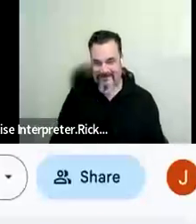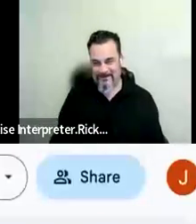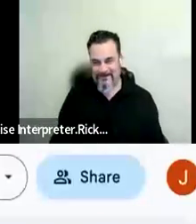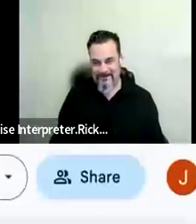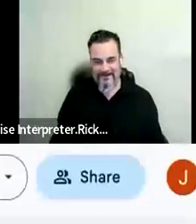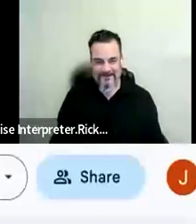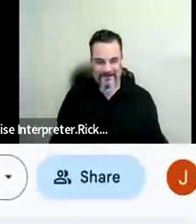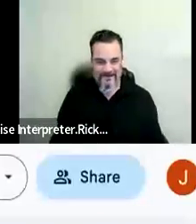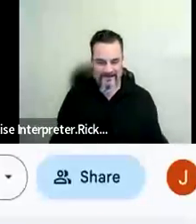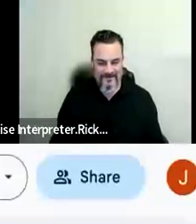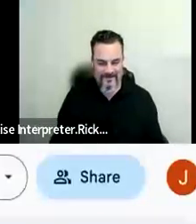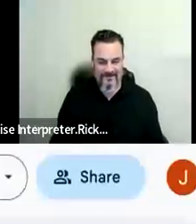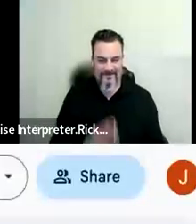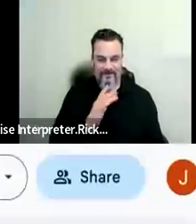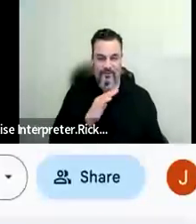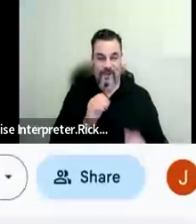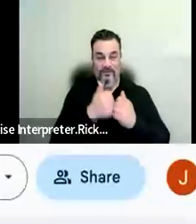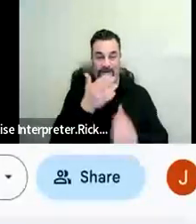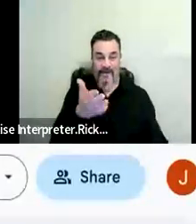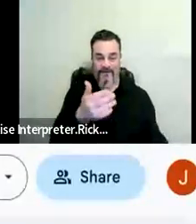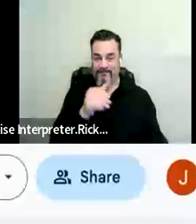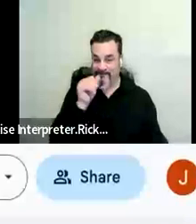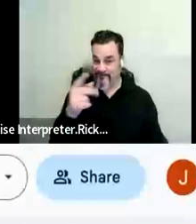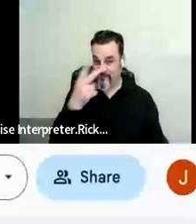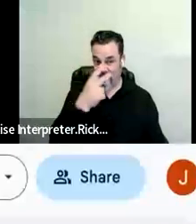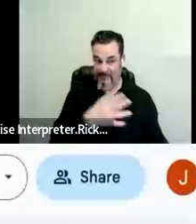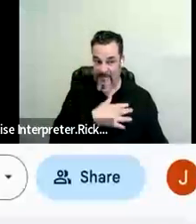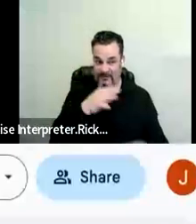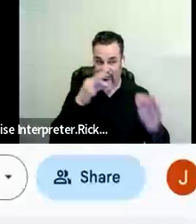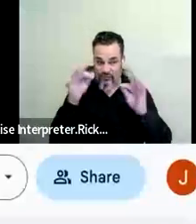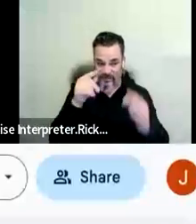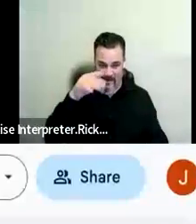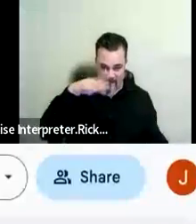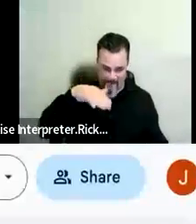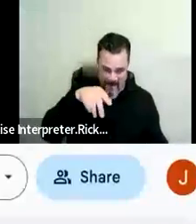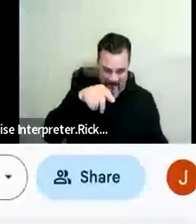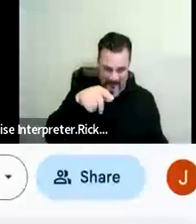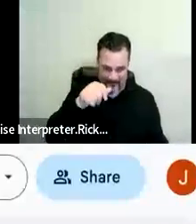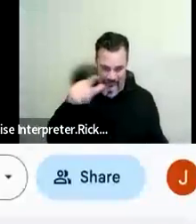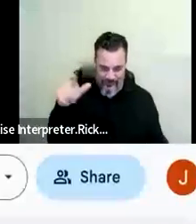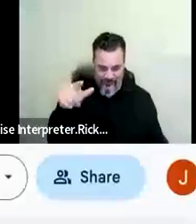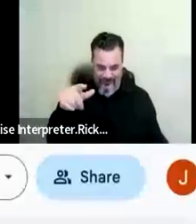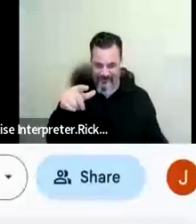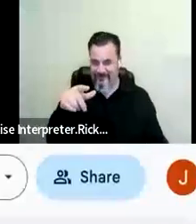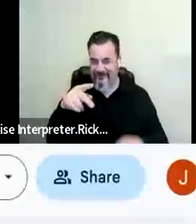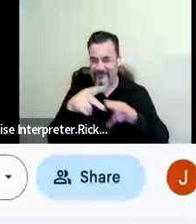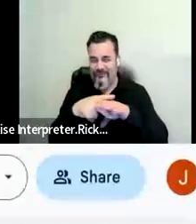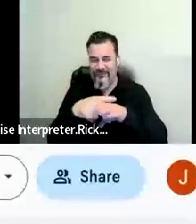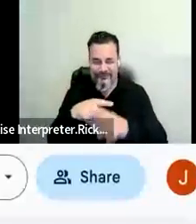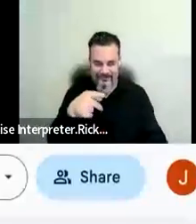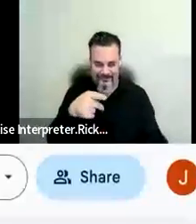Oh, how's that? Mm-hmm. Oh, wait, can you see my descriptions at the bottom? You all are cheating. The